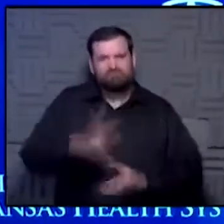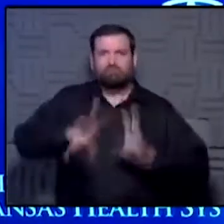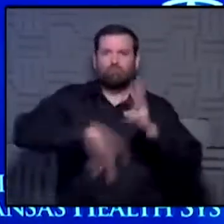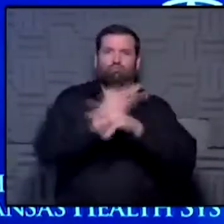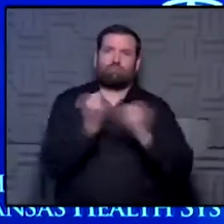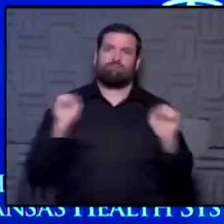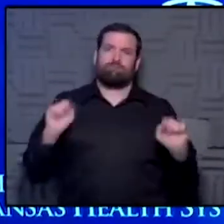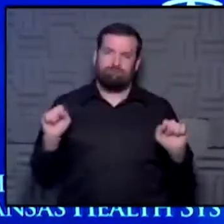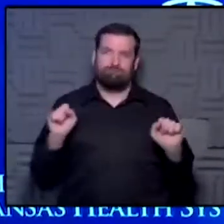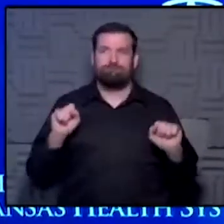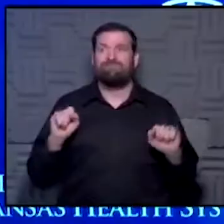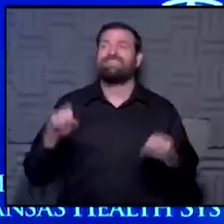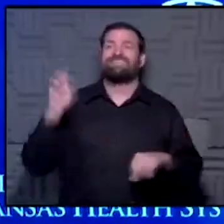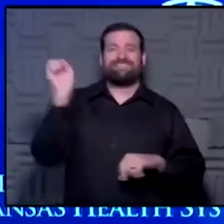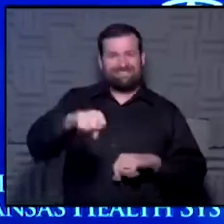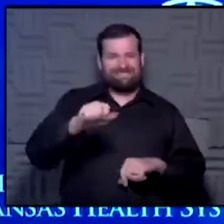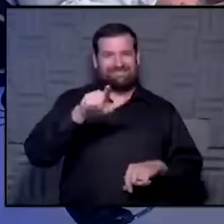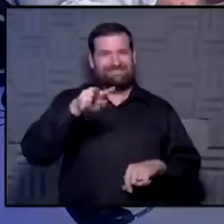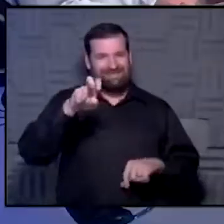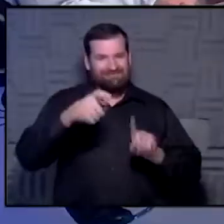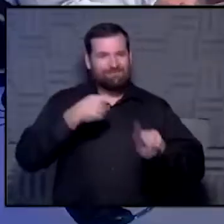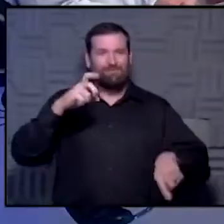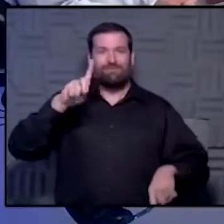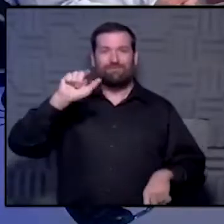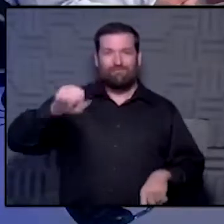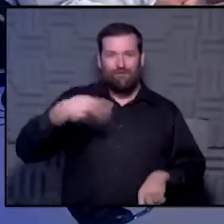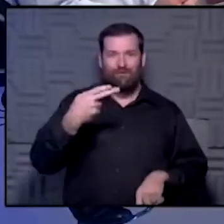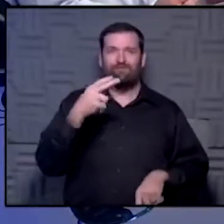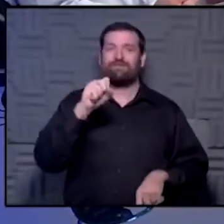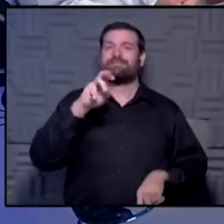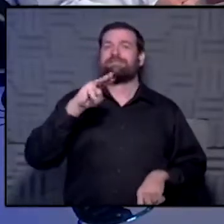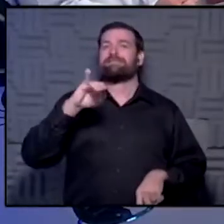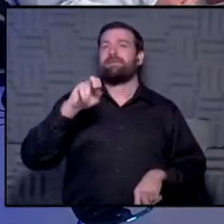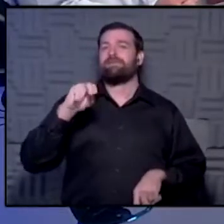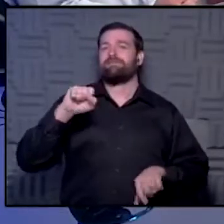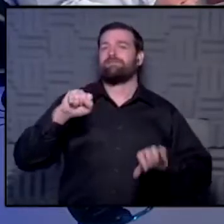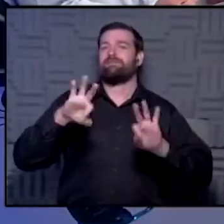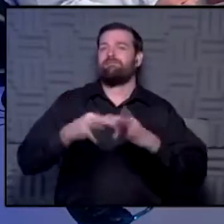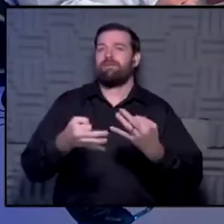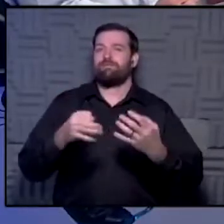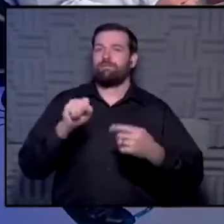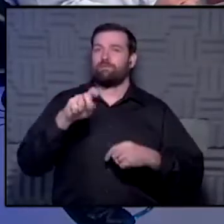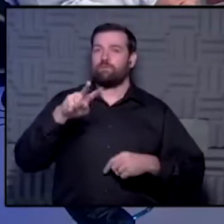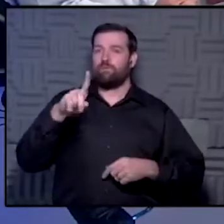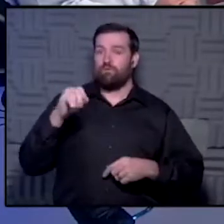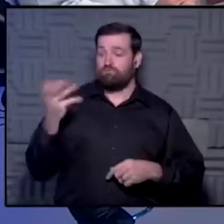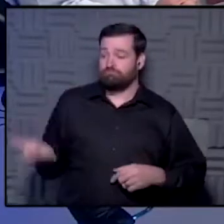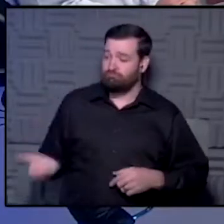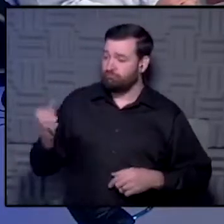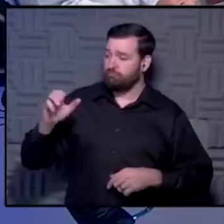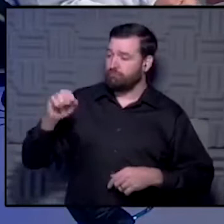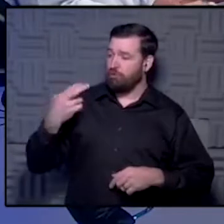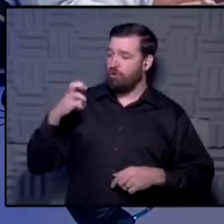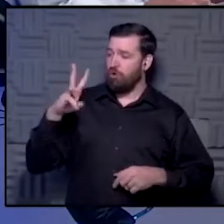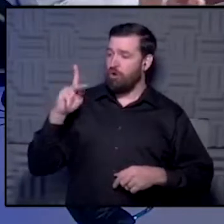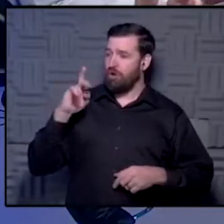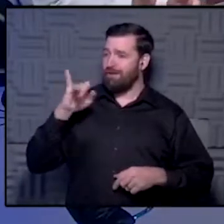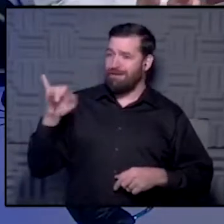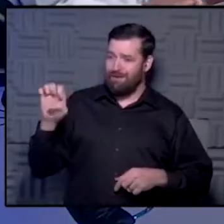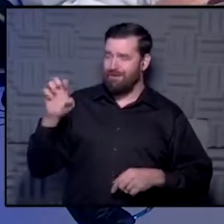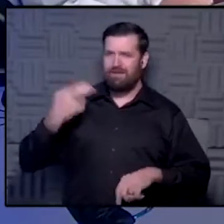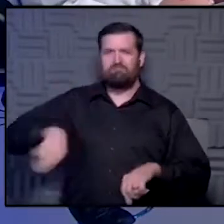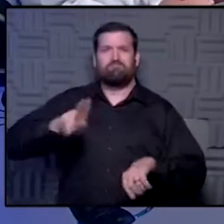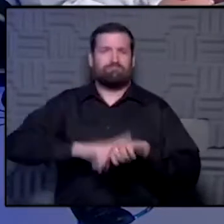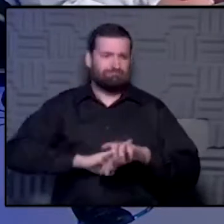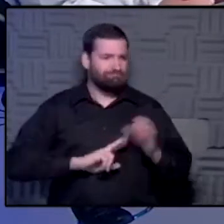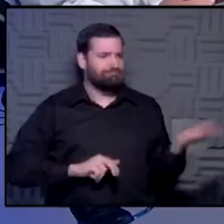go. So yes, we're broadcasting live from the Dolph Simons Family Studio here at the University of Kansas Health System. I am joined by Hawkeye on the right, as always, and on the